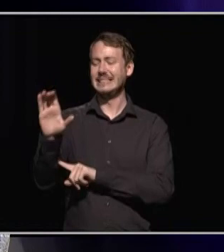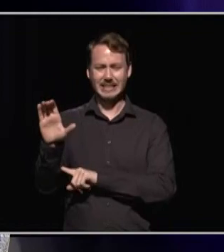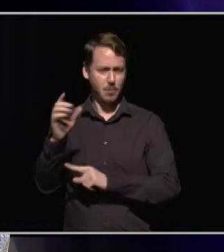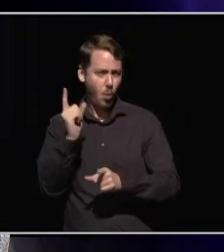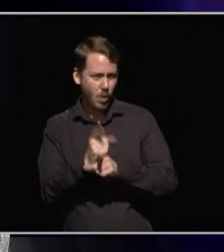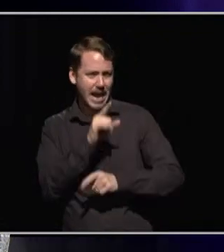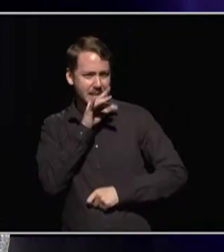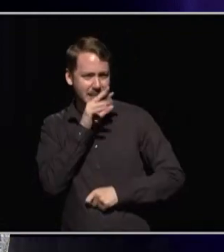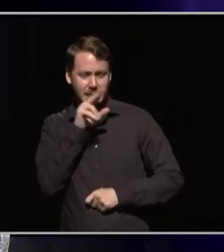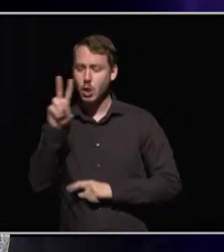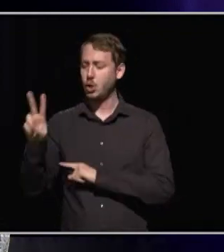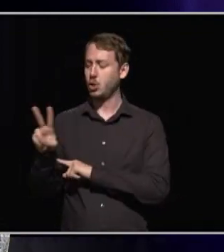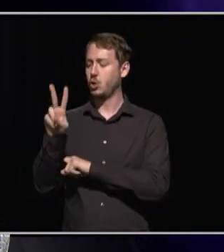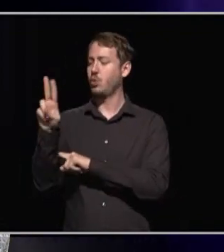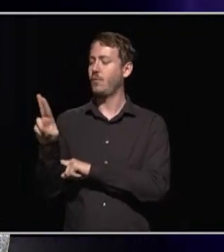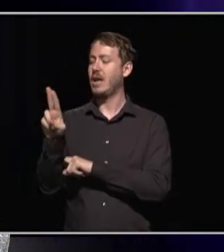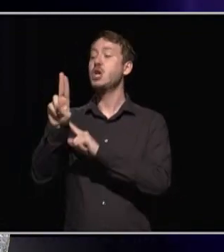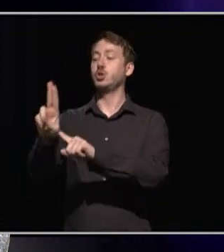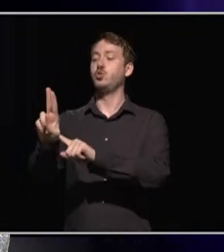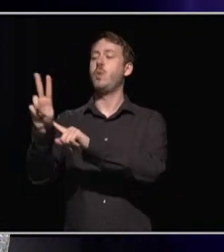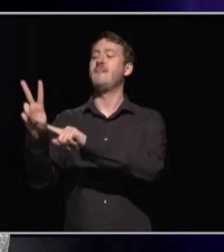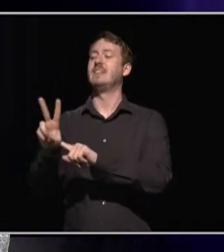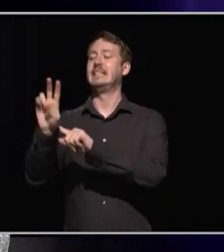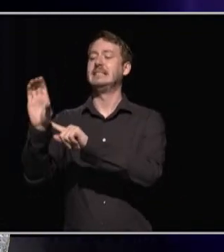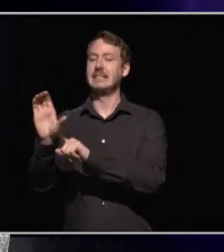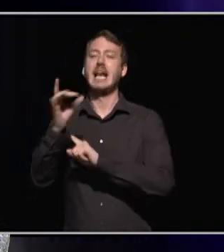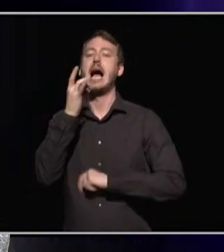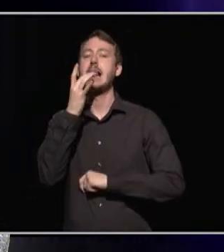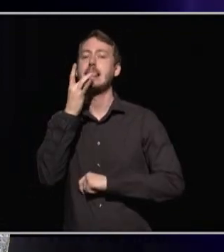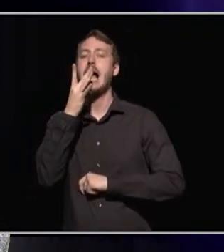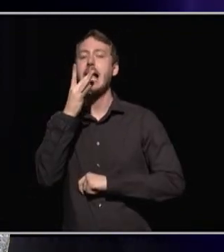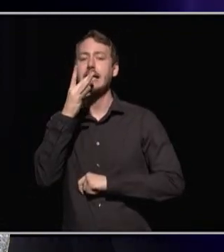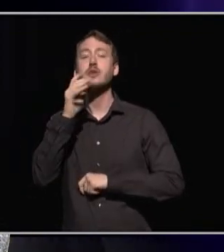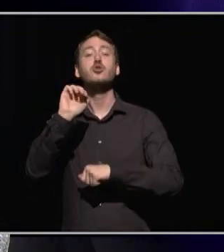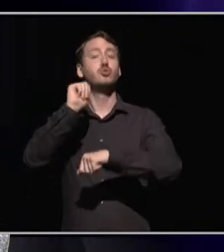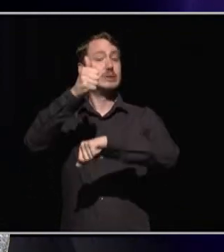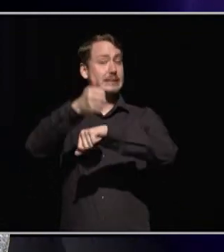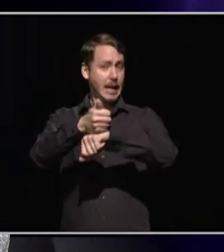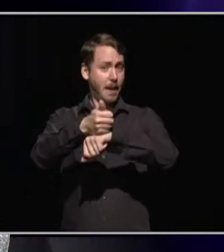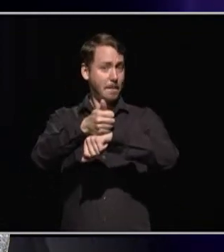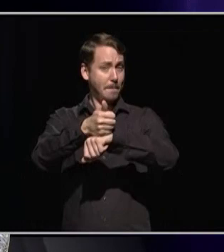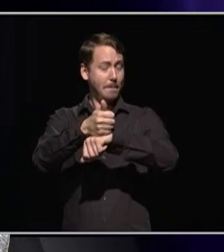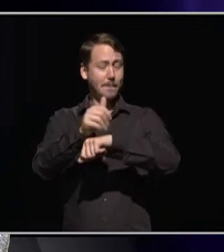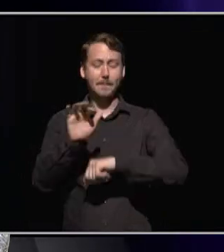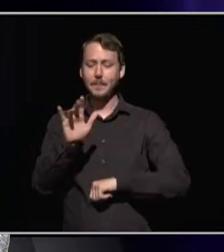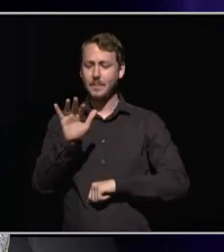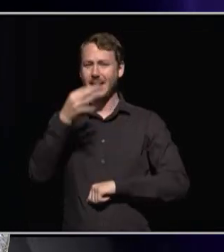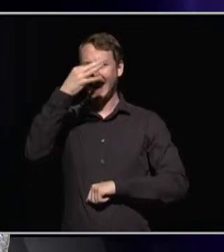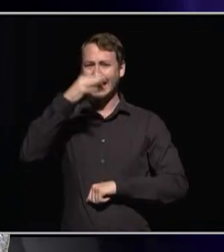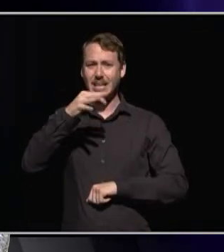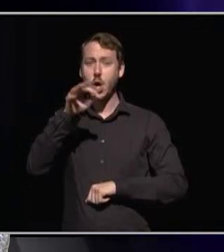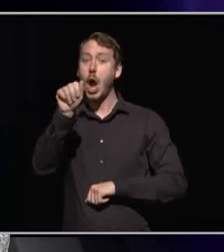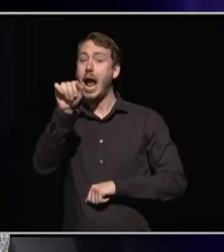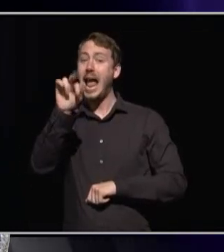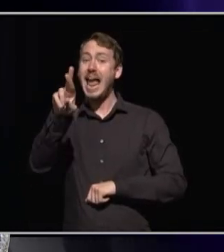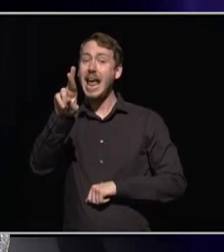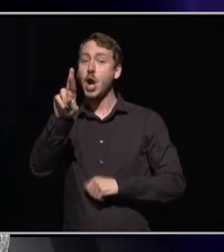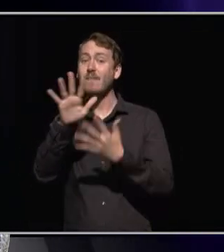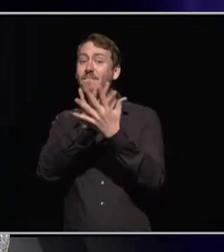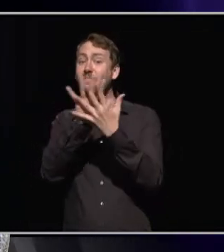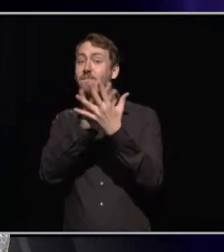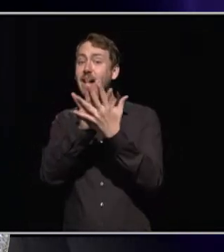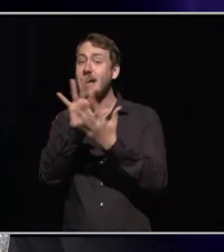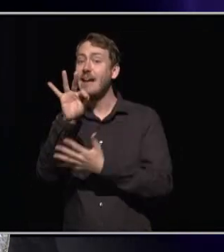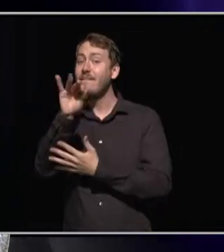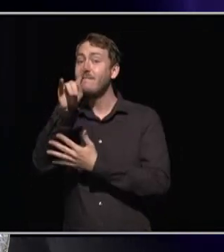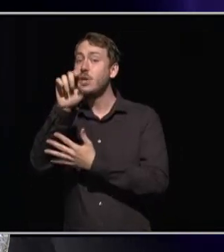right, UVC light fixture that you put next to your air intakes. And what